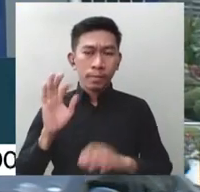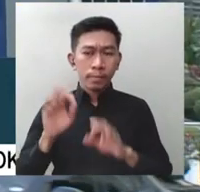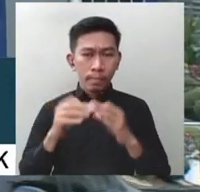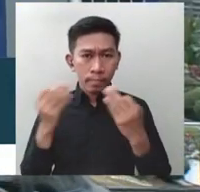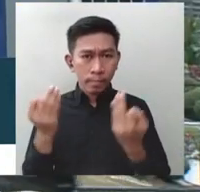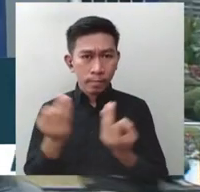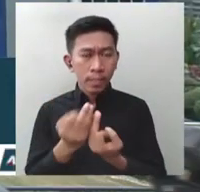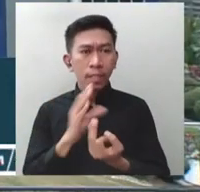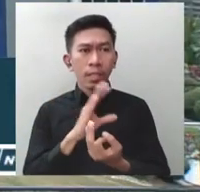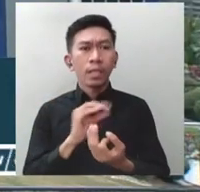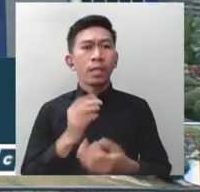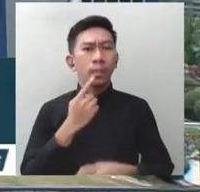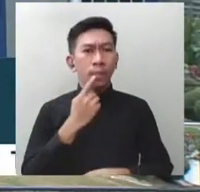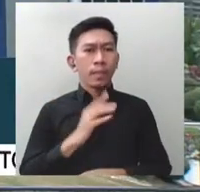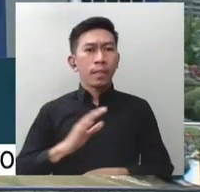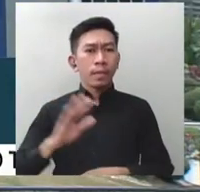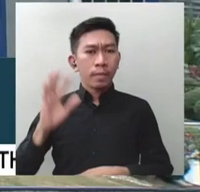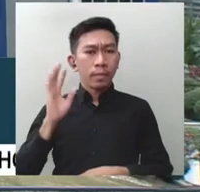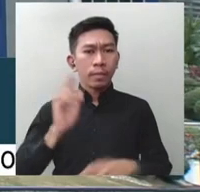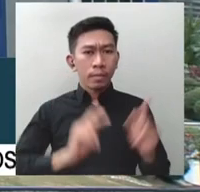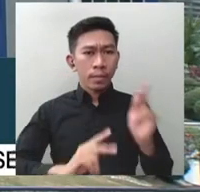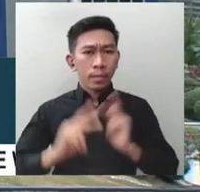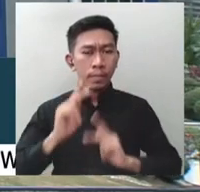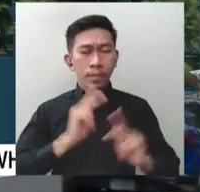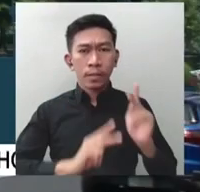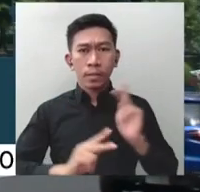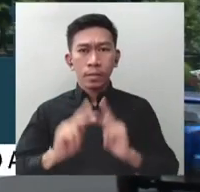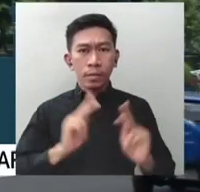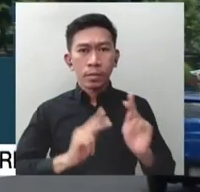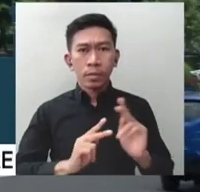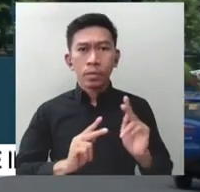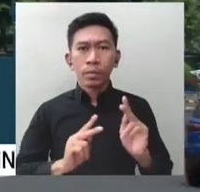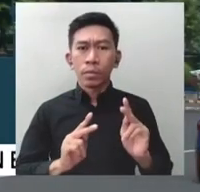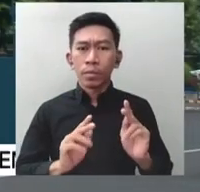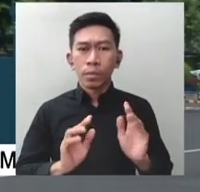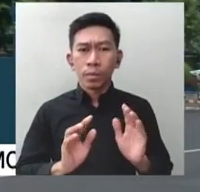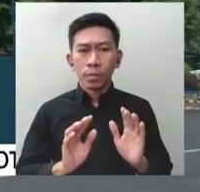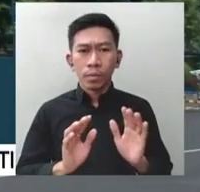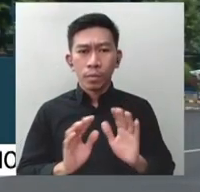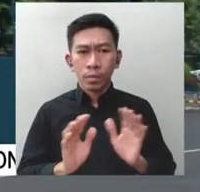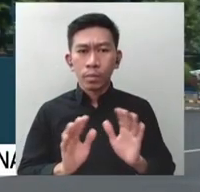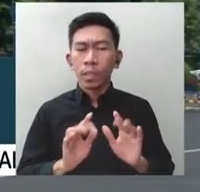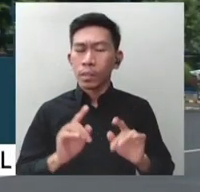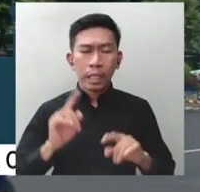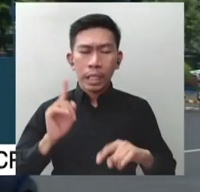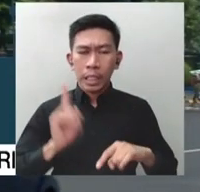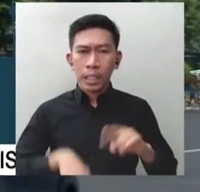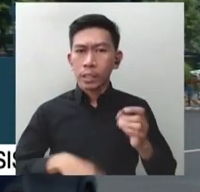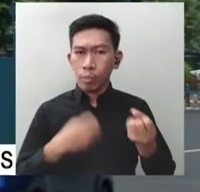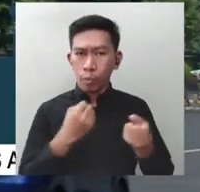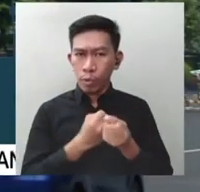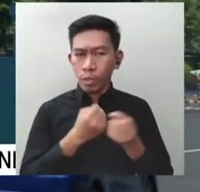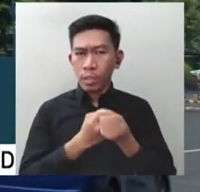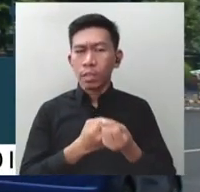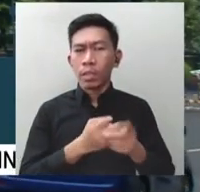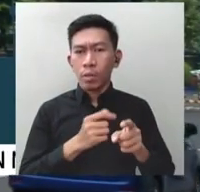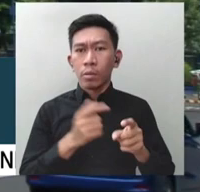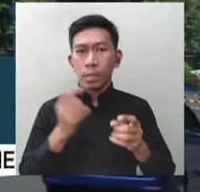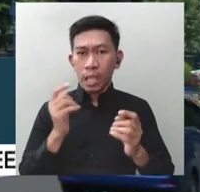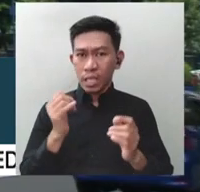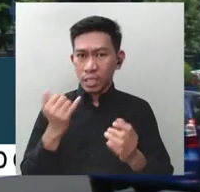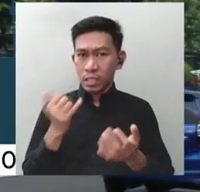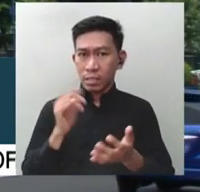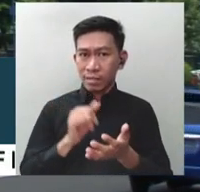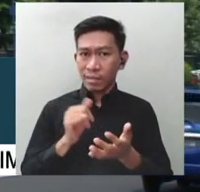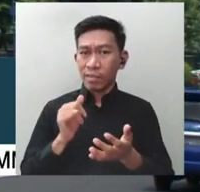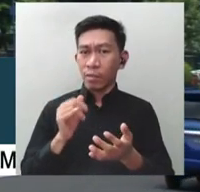that this will not be countenanced, this will not be tolerated. That's why immediately after the incident, the Chief of Police of